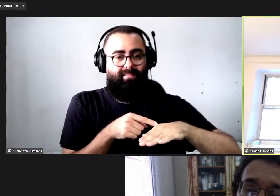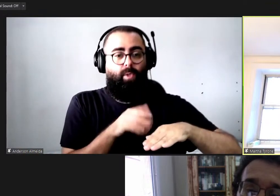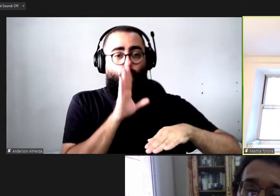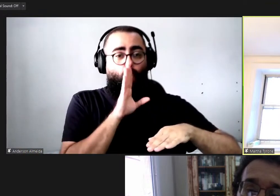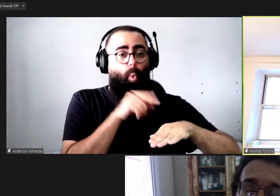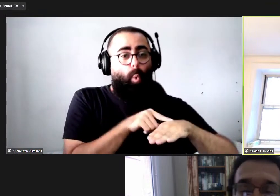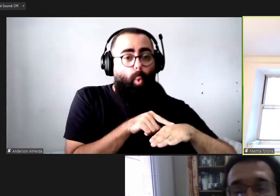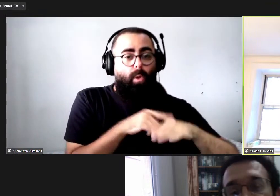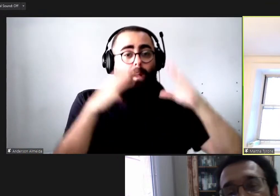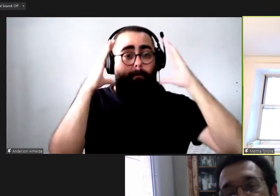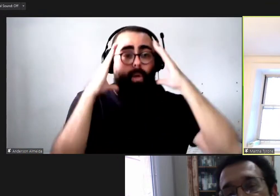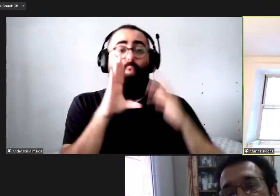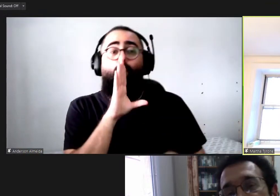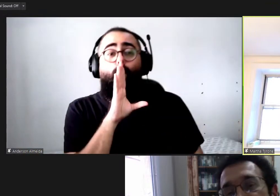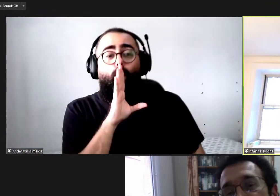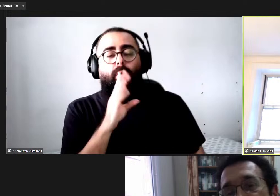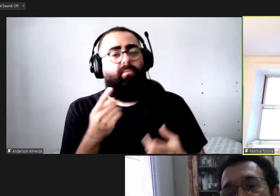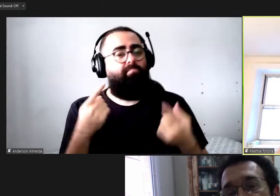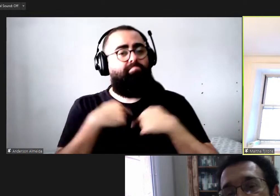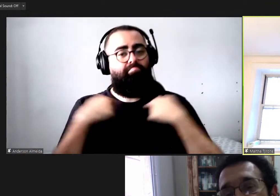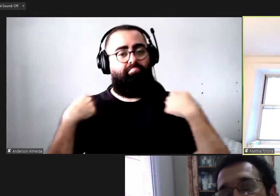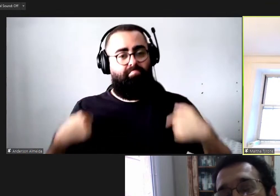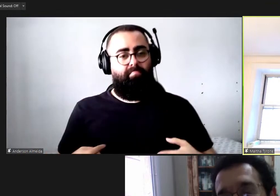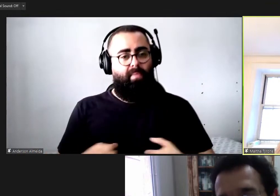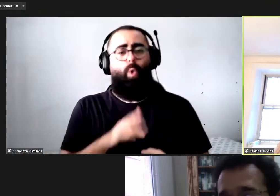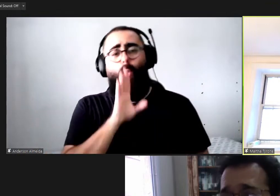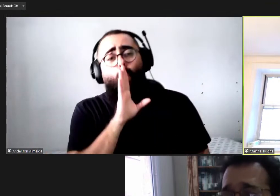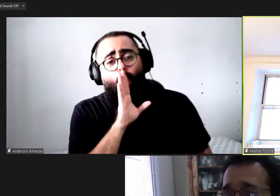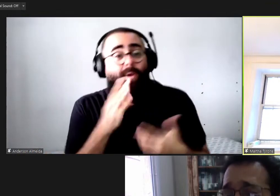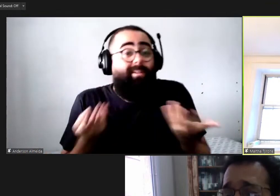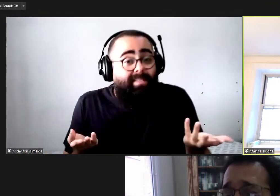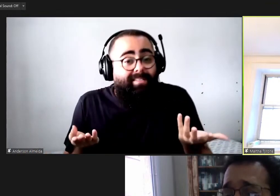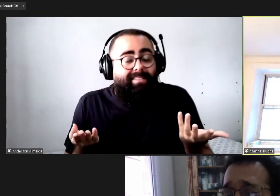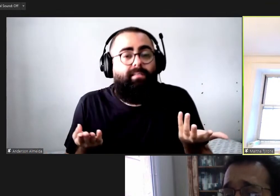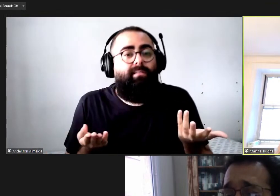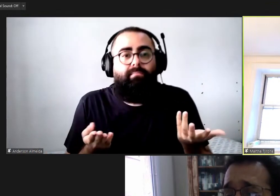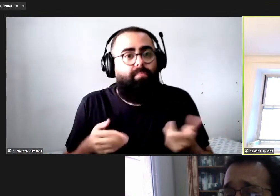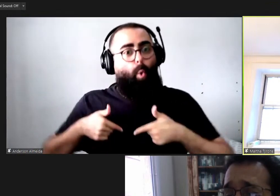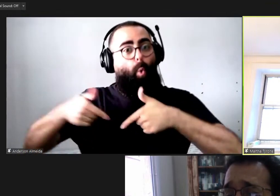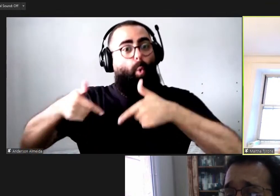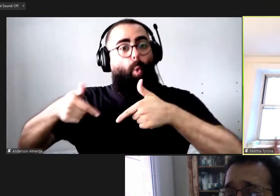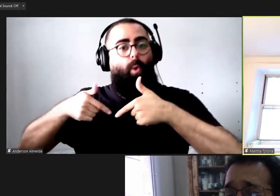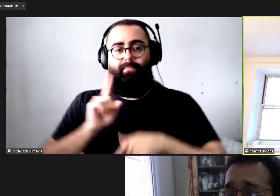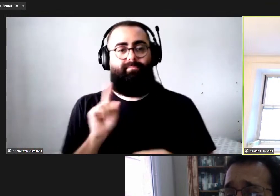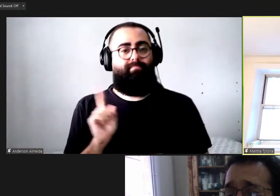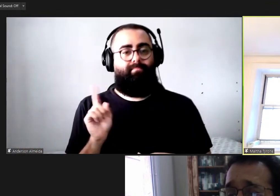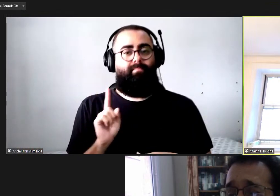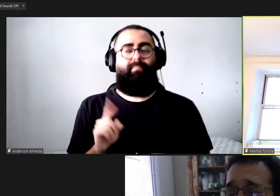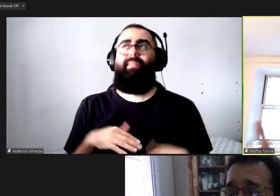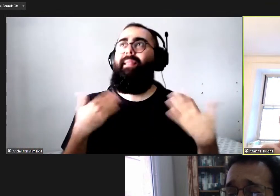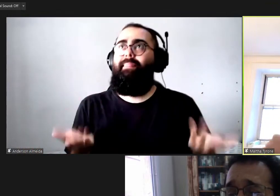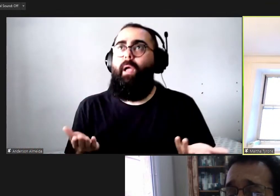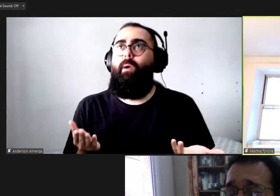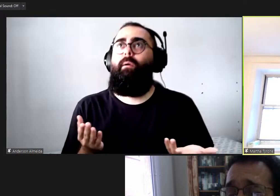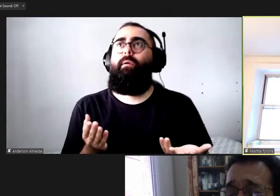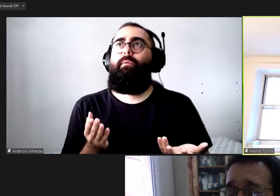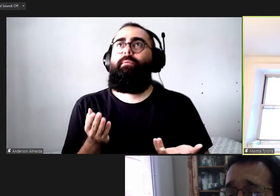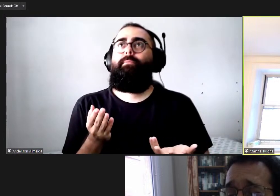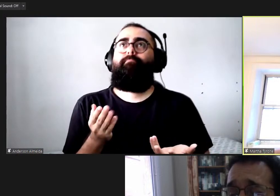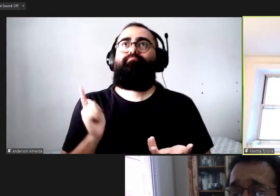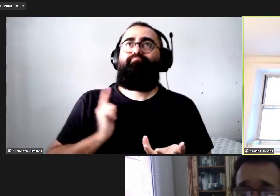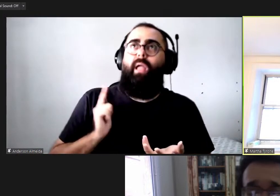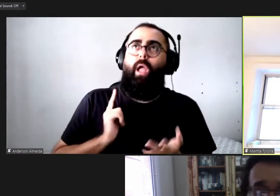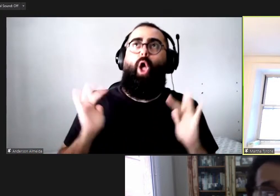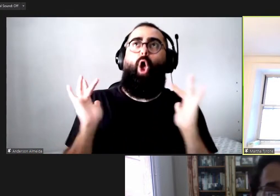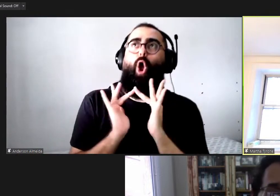of the body, probably also act to facilitate contact between the hand and